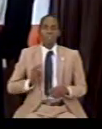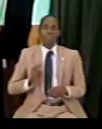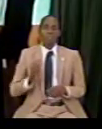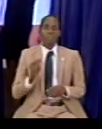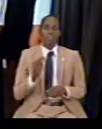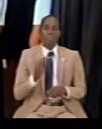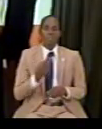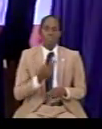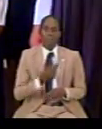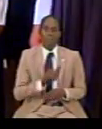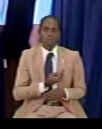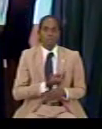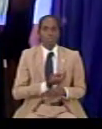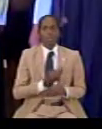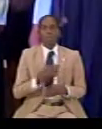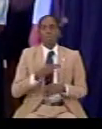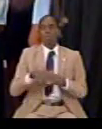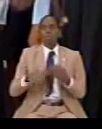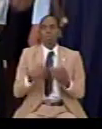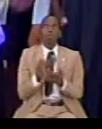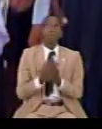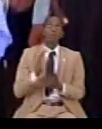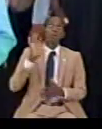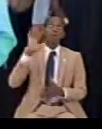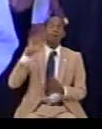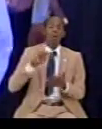fulfill in us all your